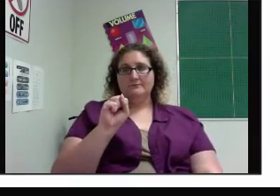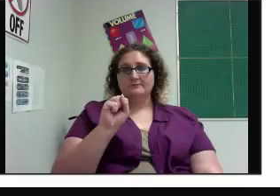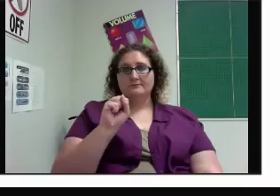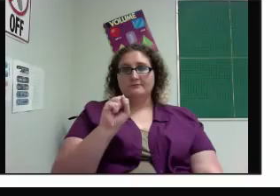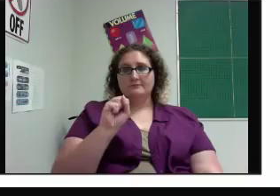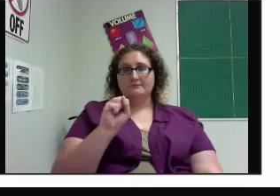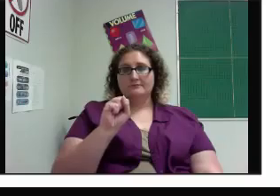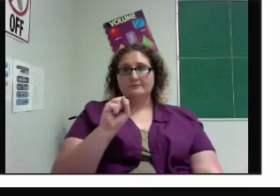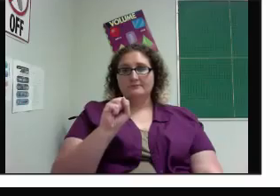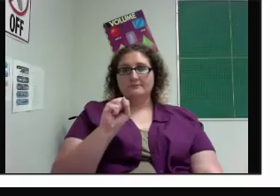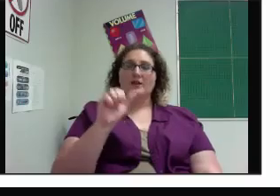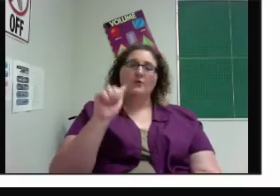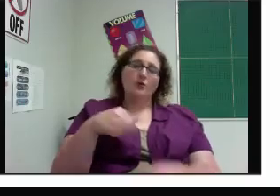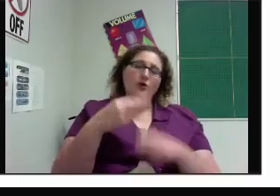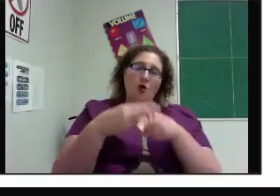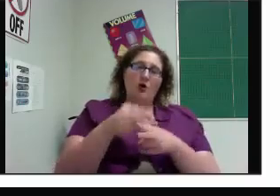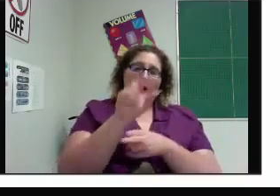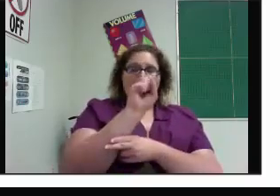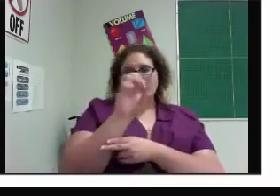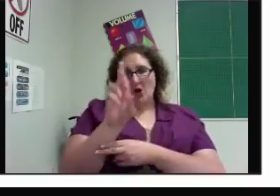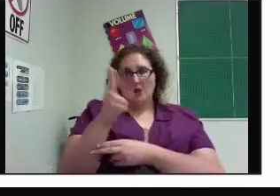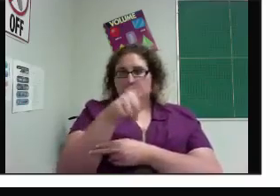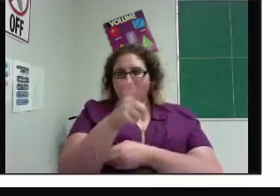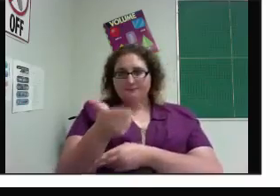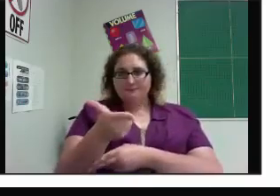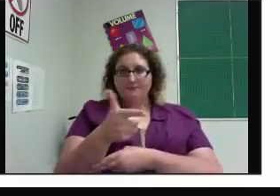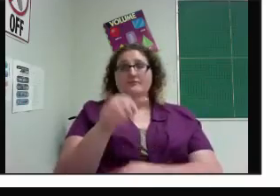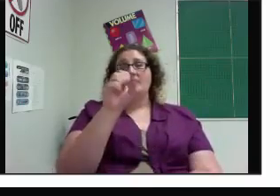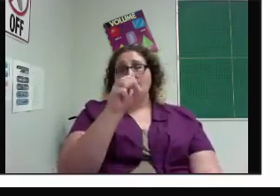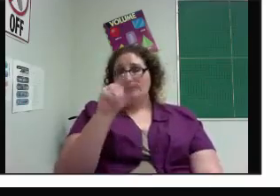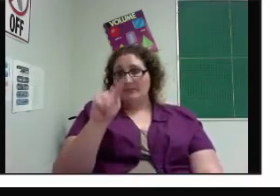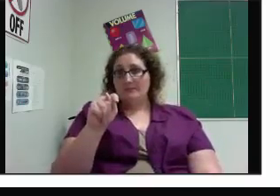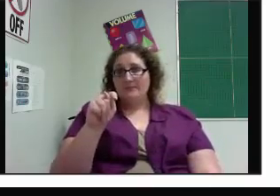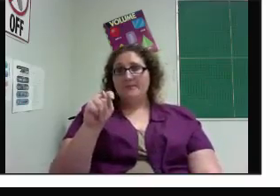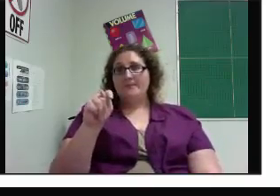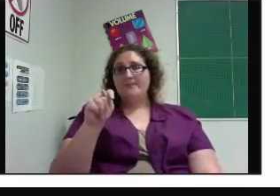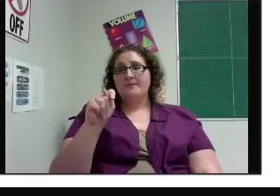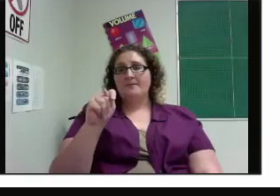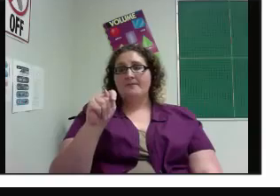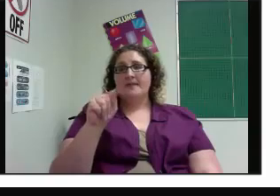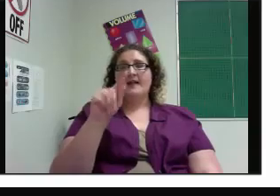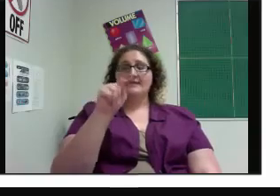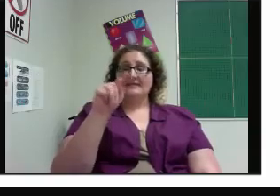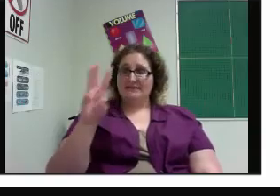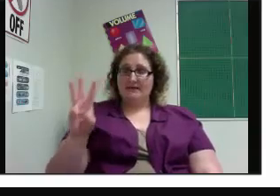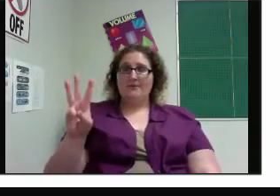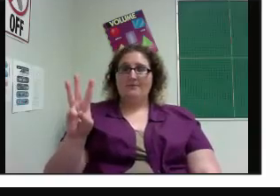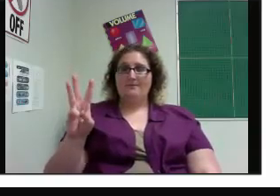would identify segment RS, and you could call it SR,